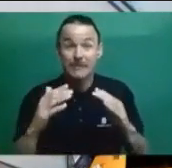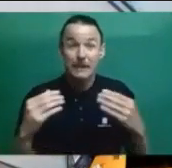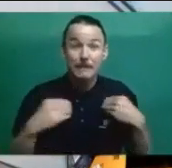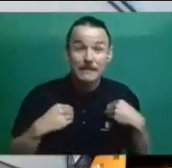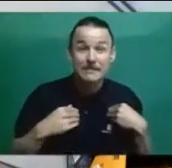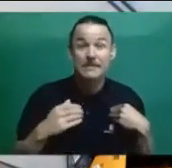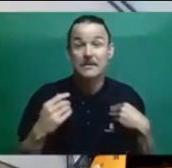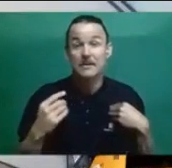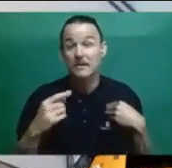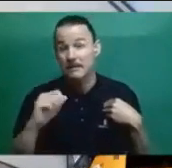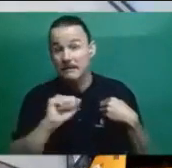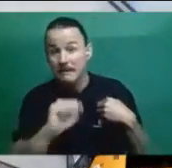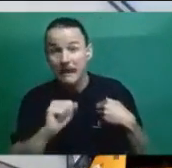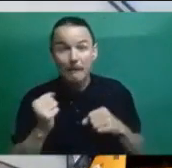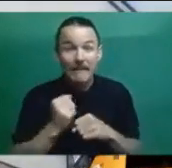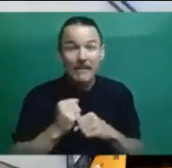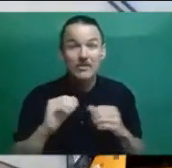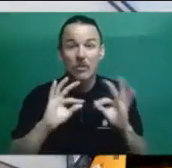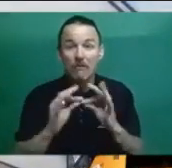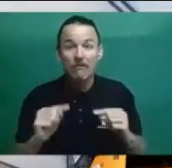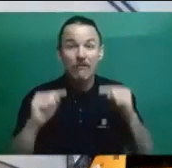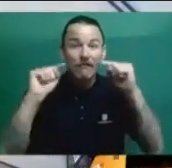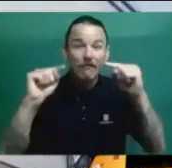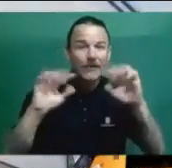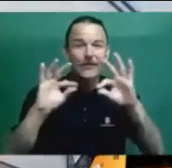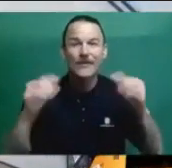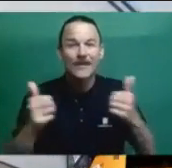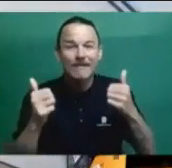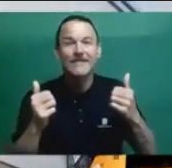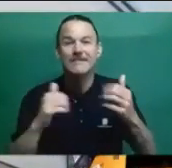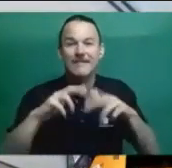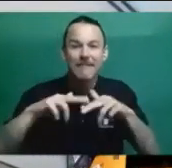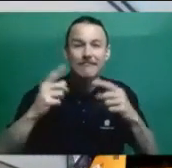be issues of mental health and wellbeing. There'll be issues in relation to